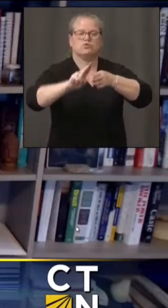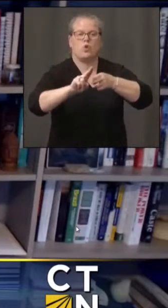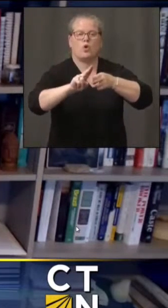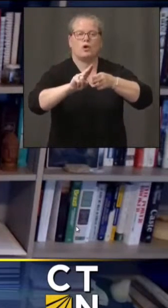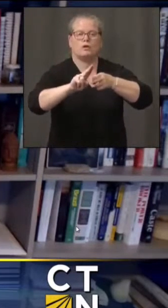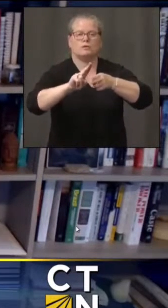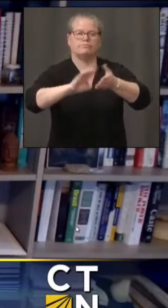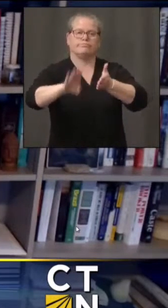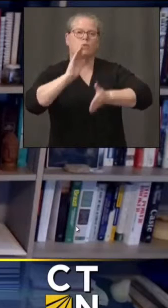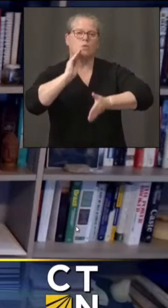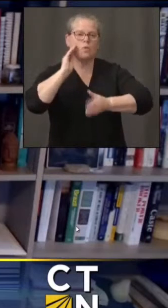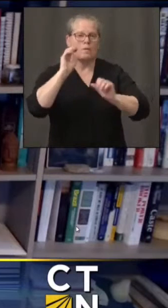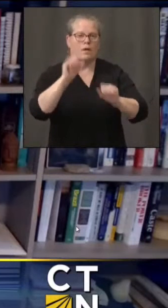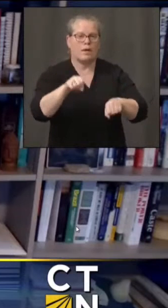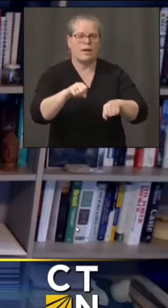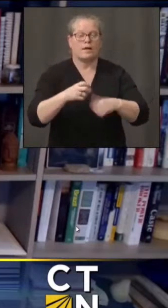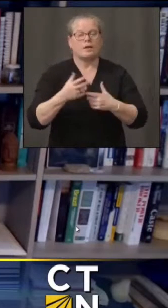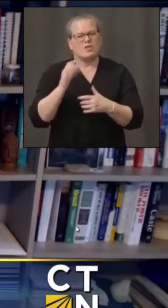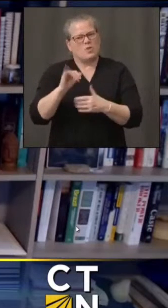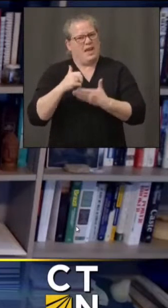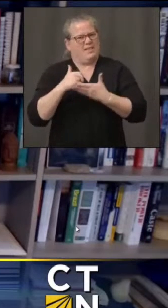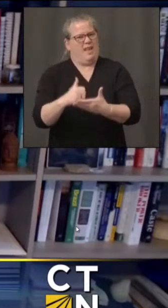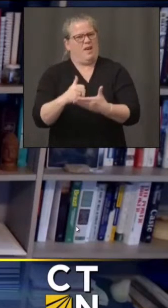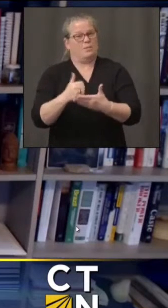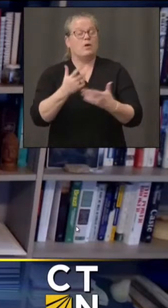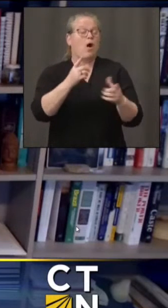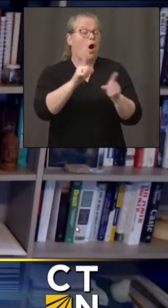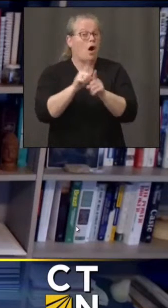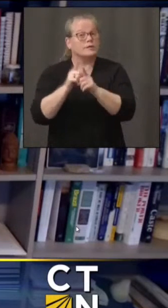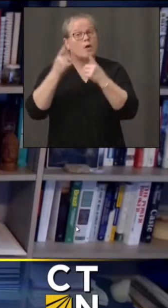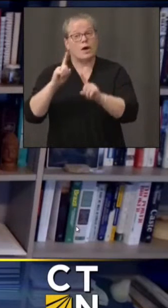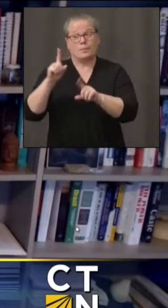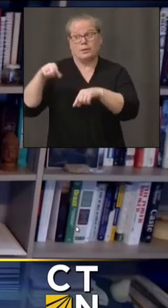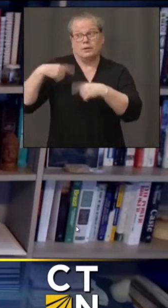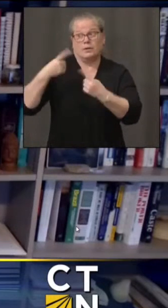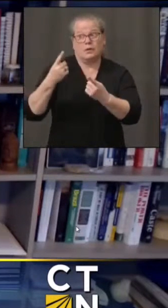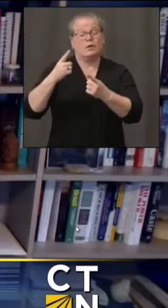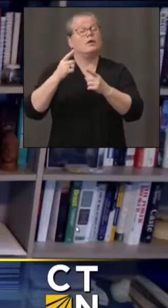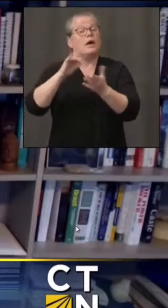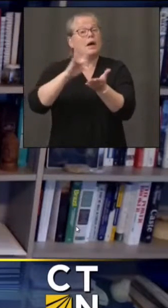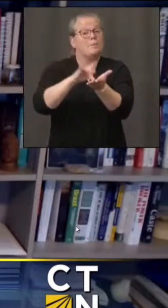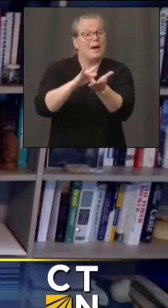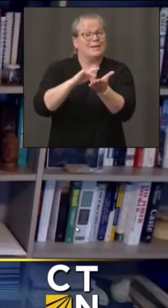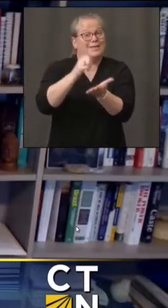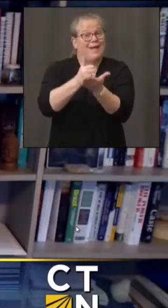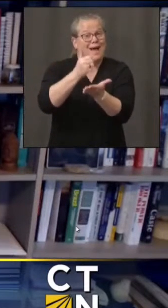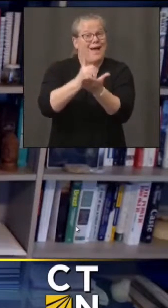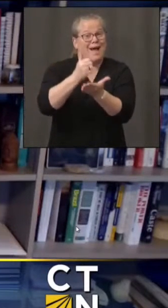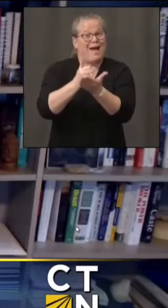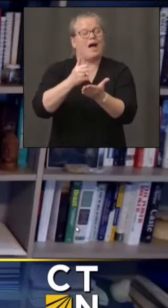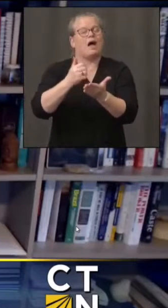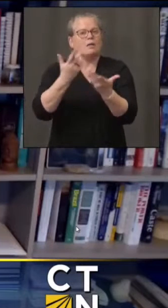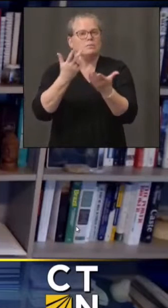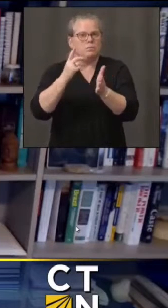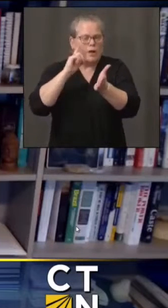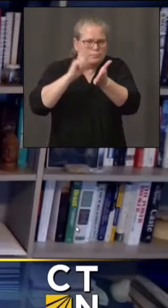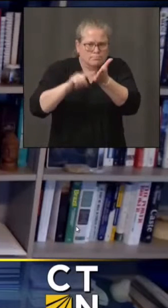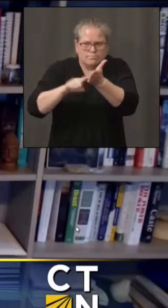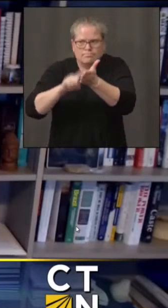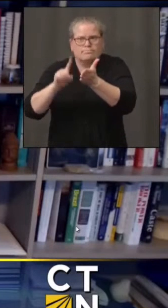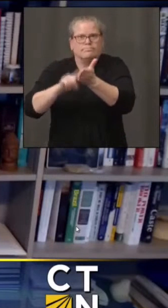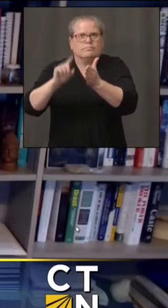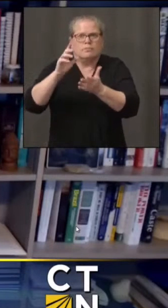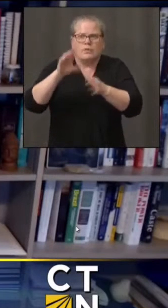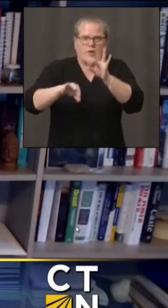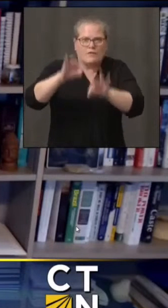several breakthroughs, really important breakthroughs. There was a trial done in England, it was called the Recovery Trial, which showed that steroids for people